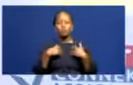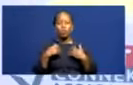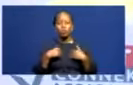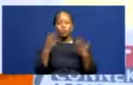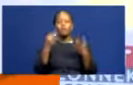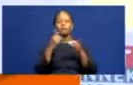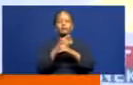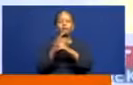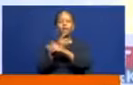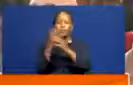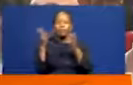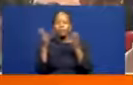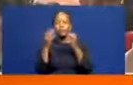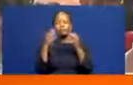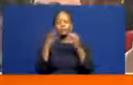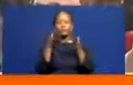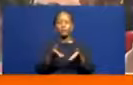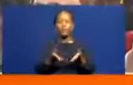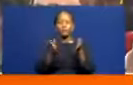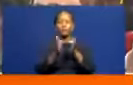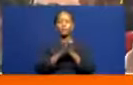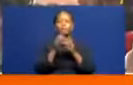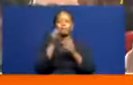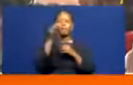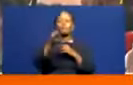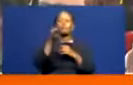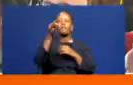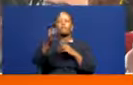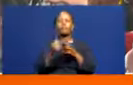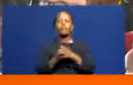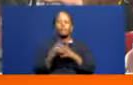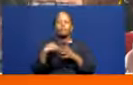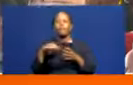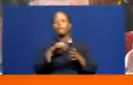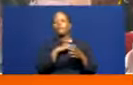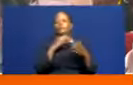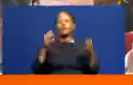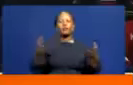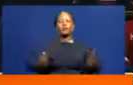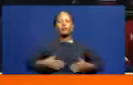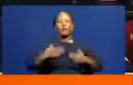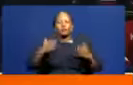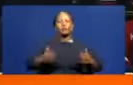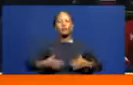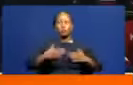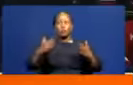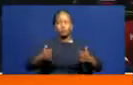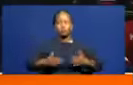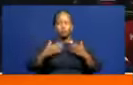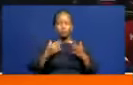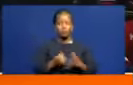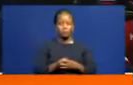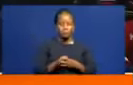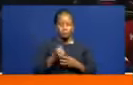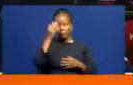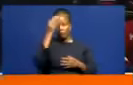the present and the future. So we are very happy for our young people, because you